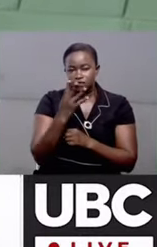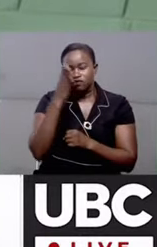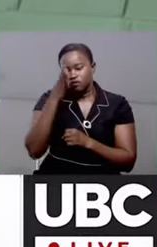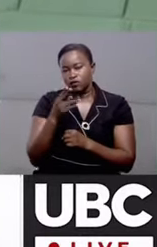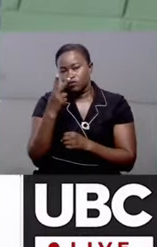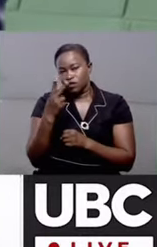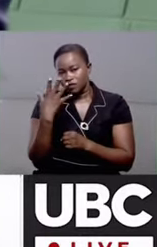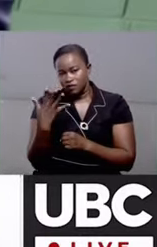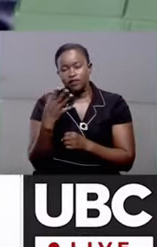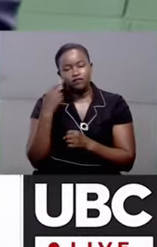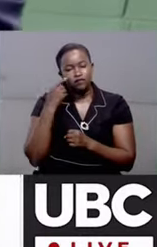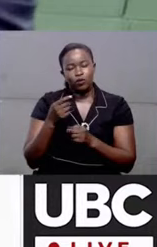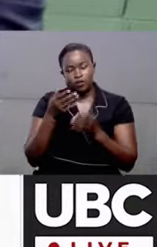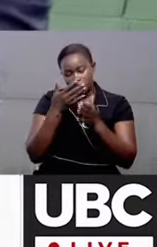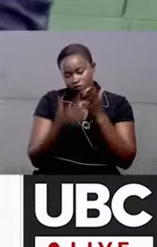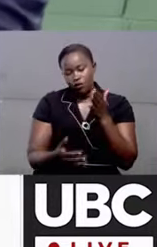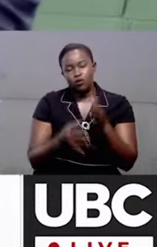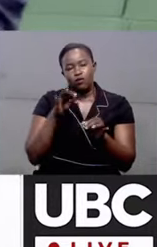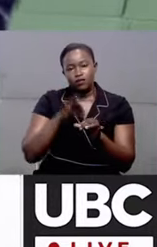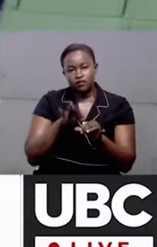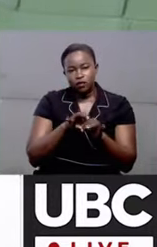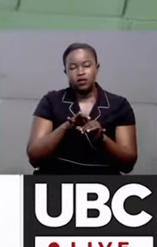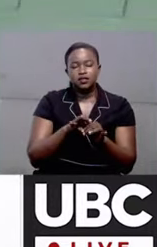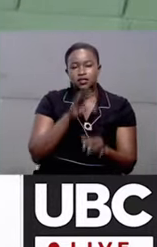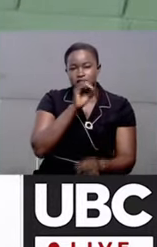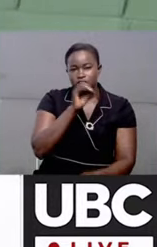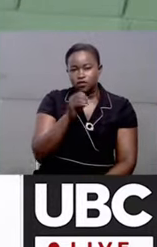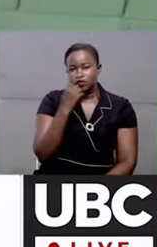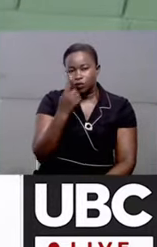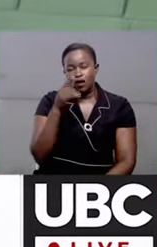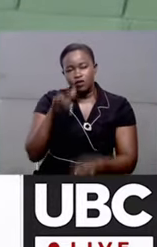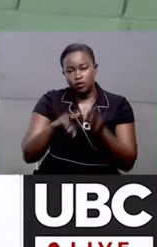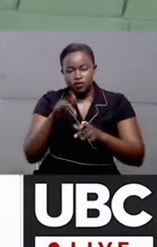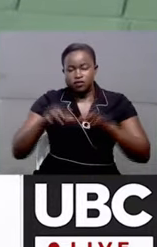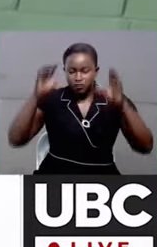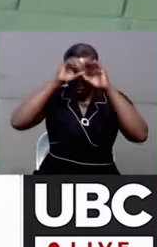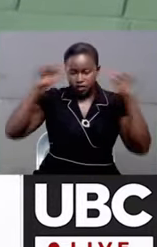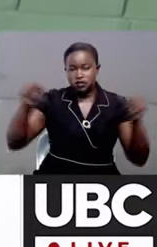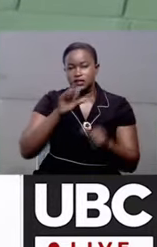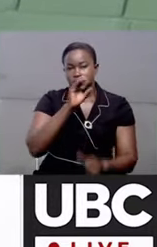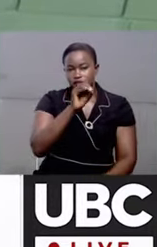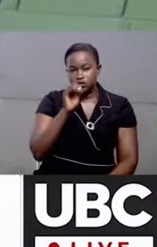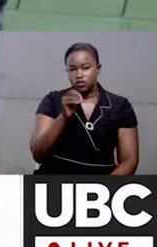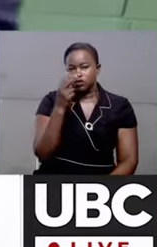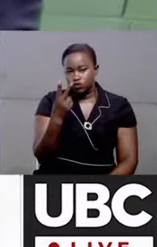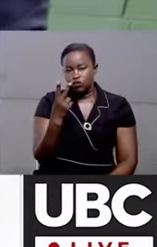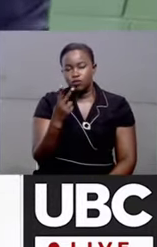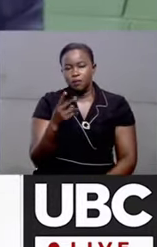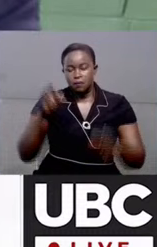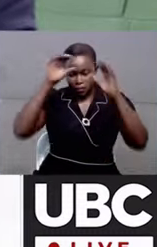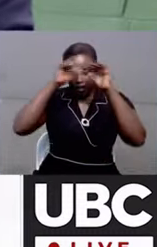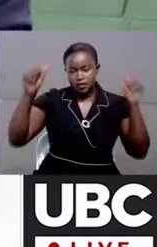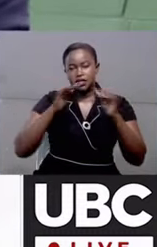2024-25, for the following votes: 001, Office of the President; 002, State